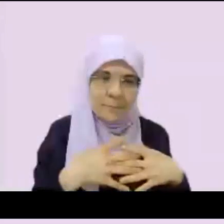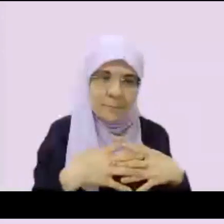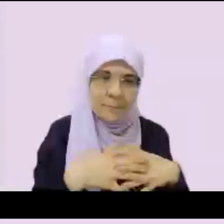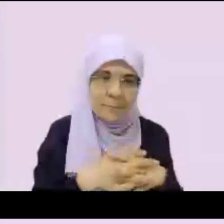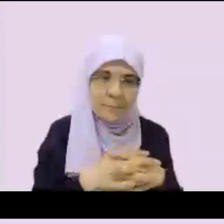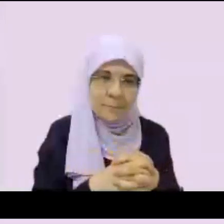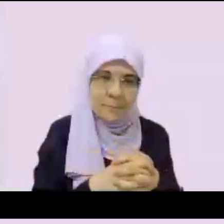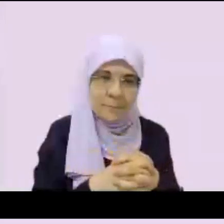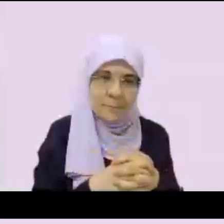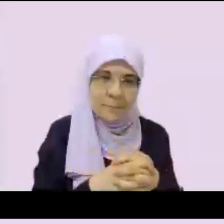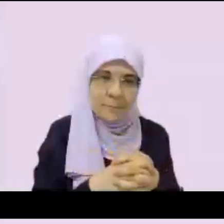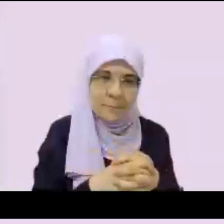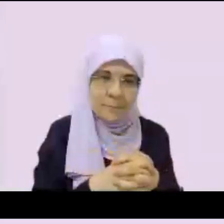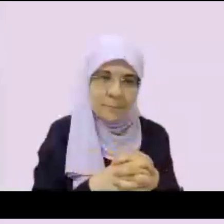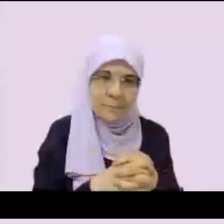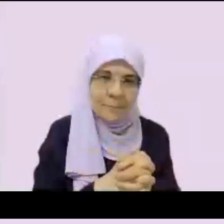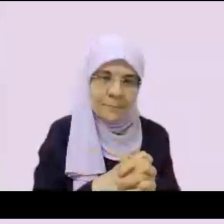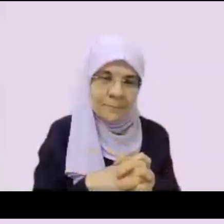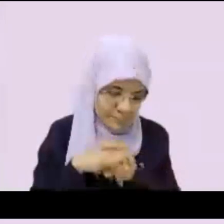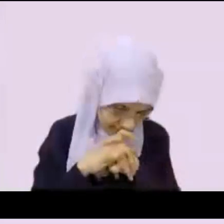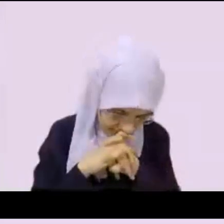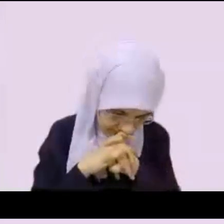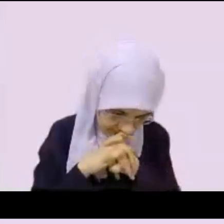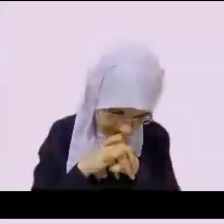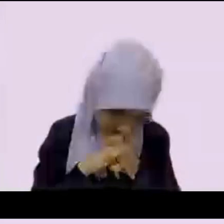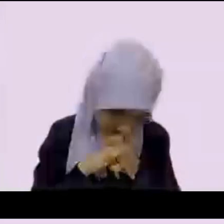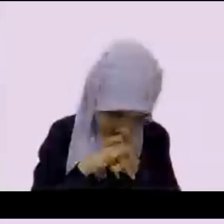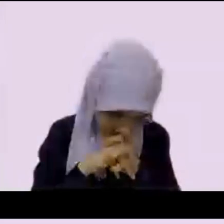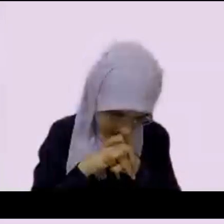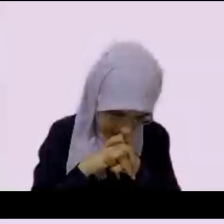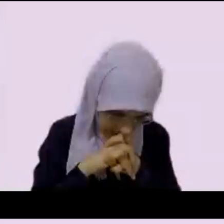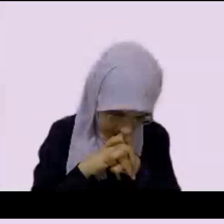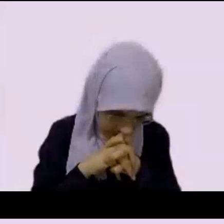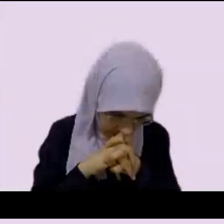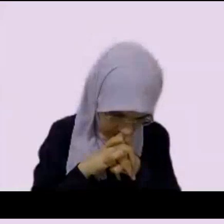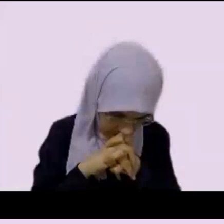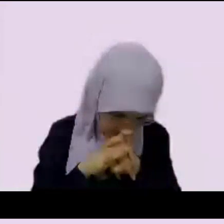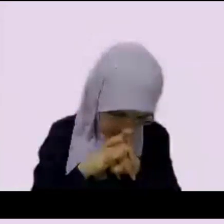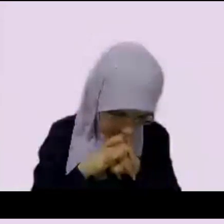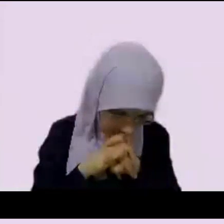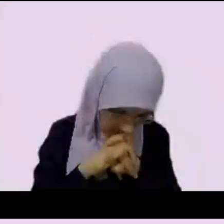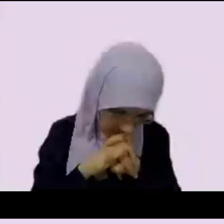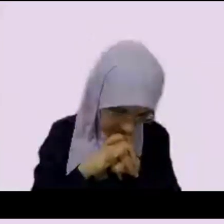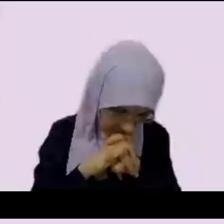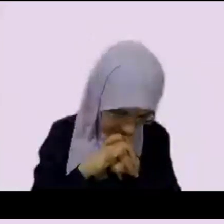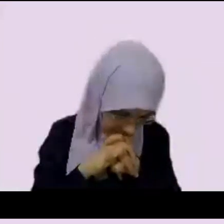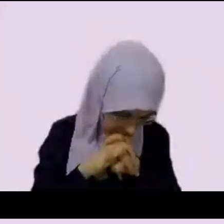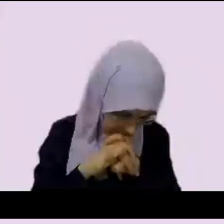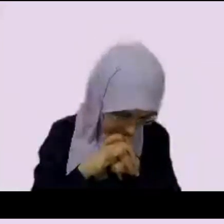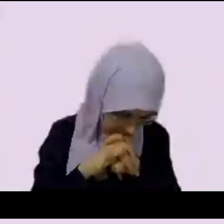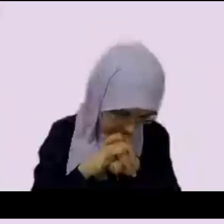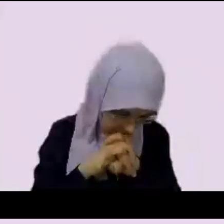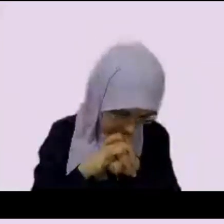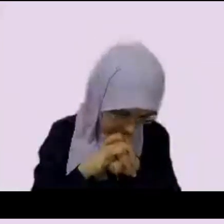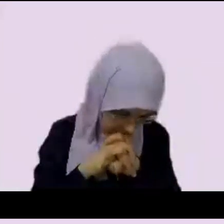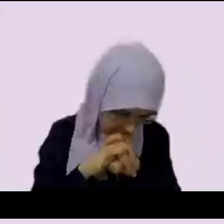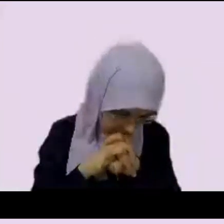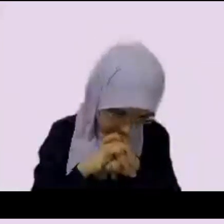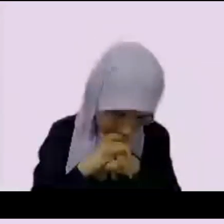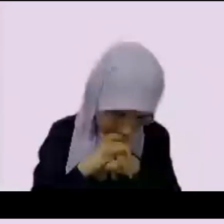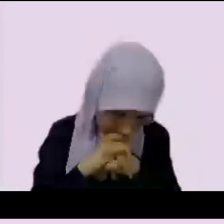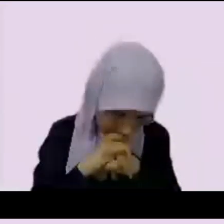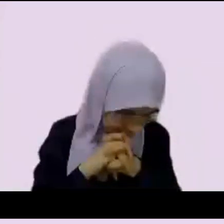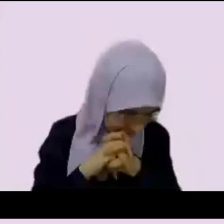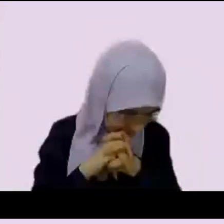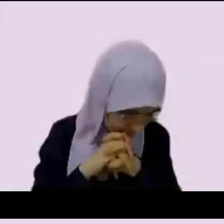your possibilities open so that you are not going into direction and then you cannot change. So keep this